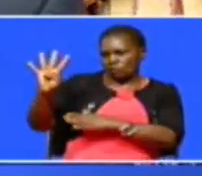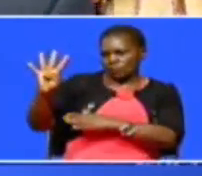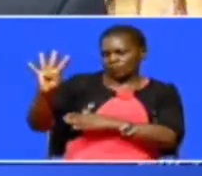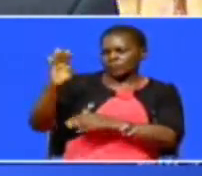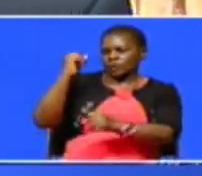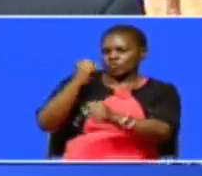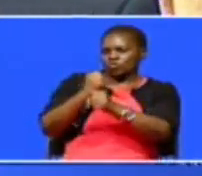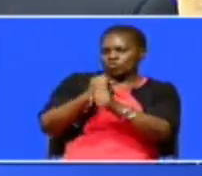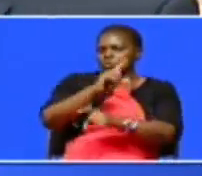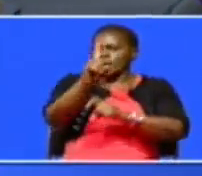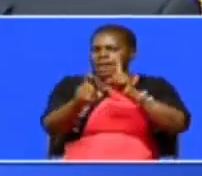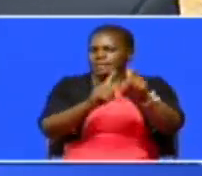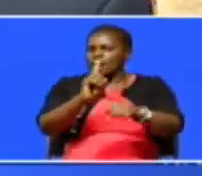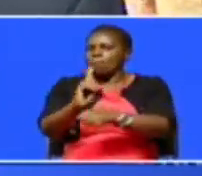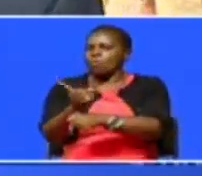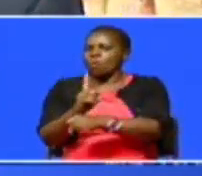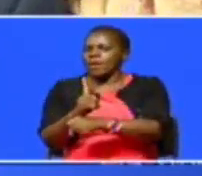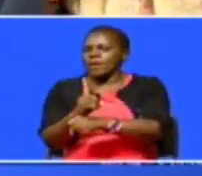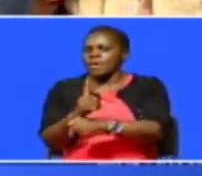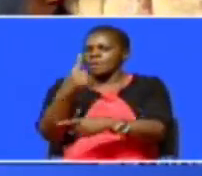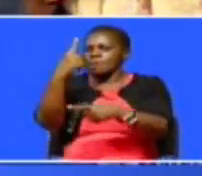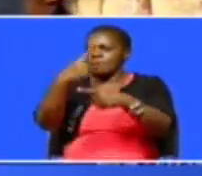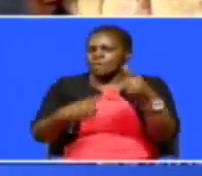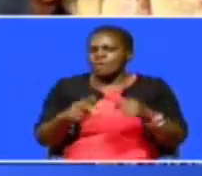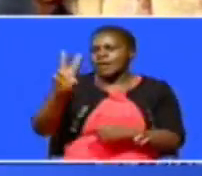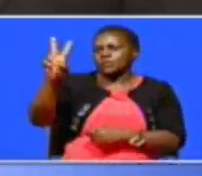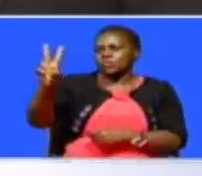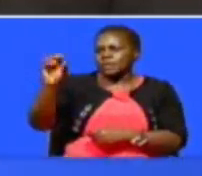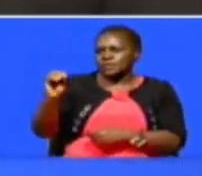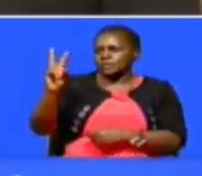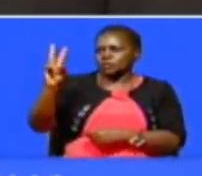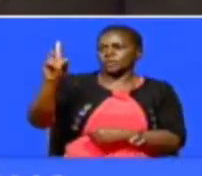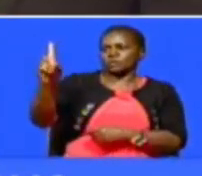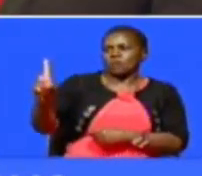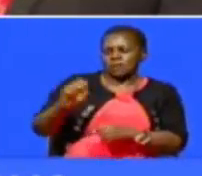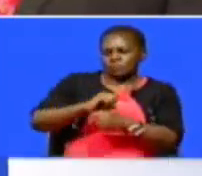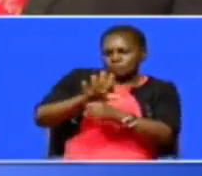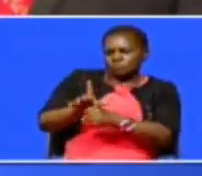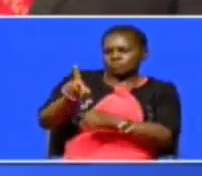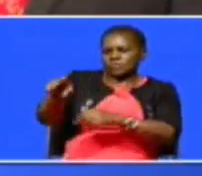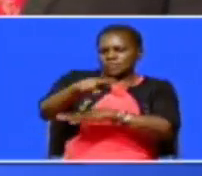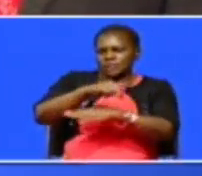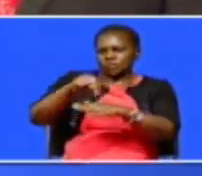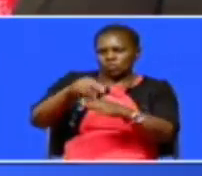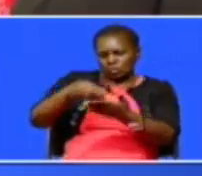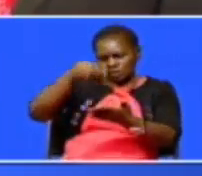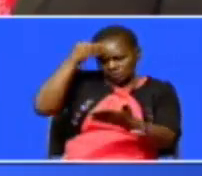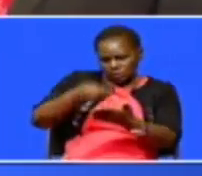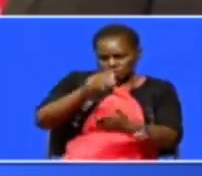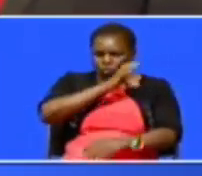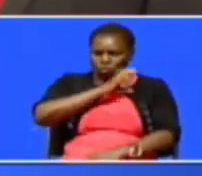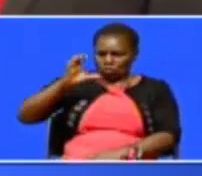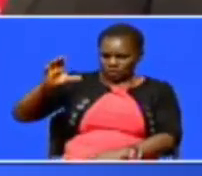will sit their examinations later in the year of 2021. The COVID-19 National Education Response